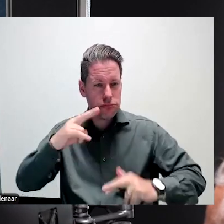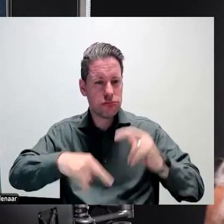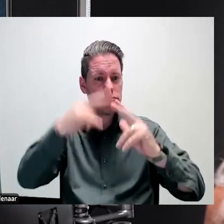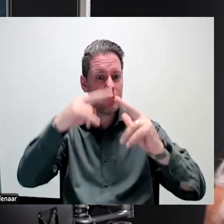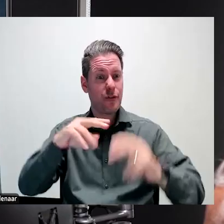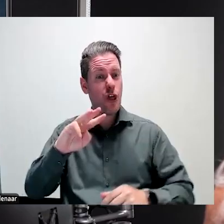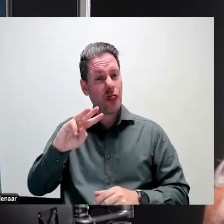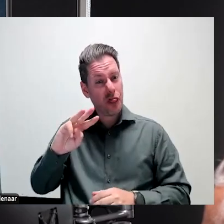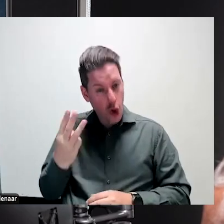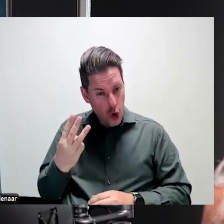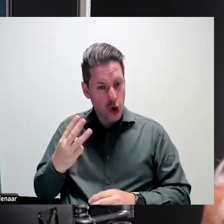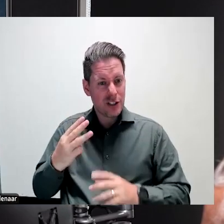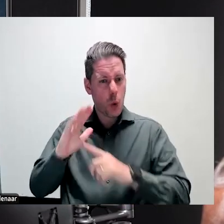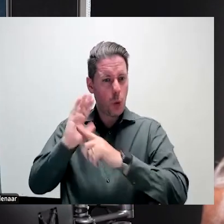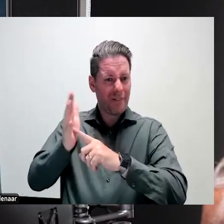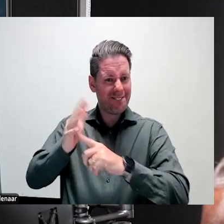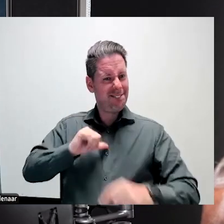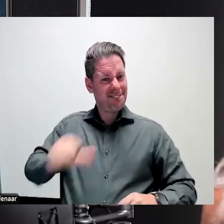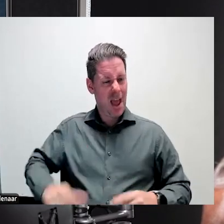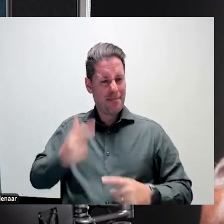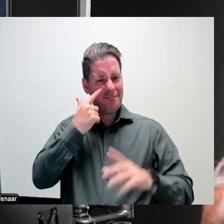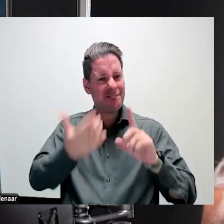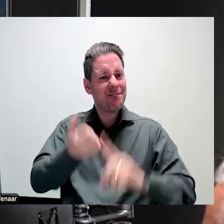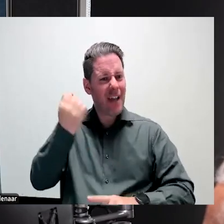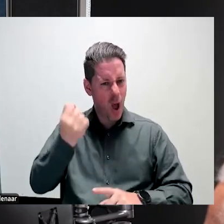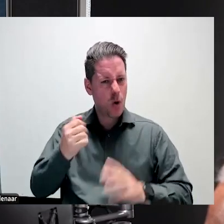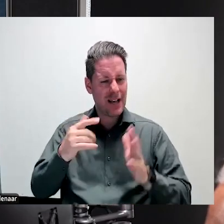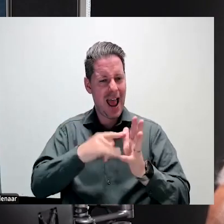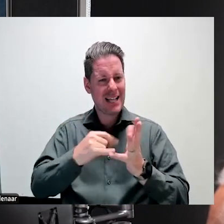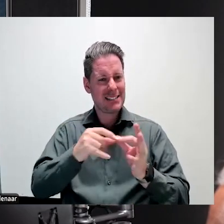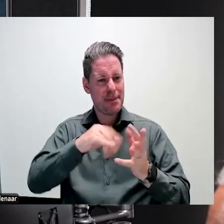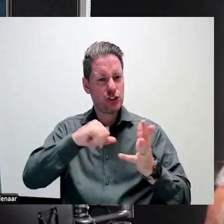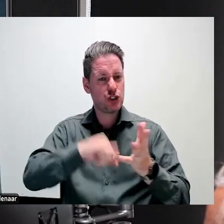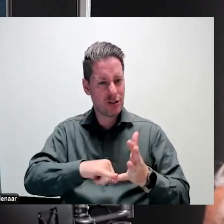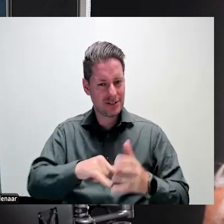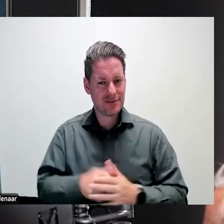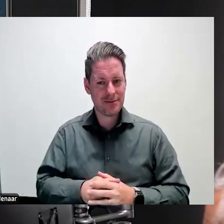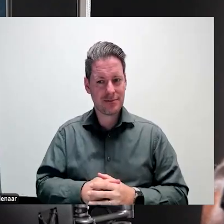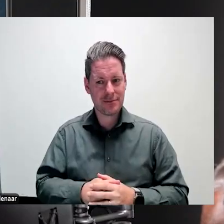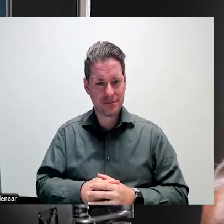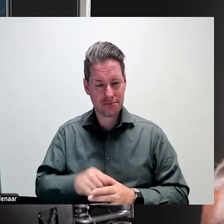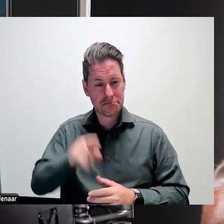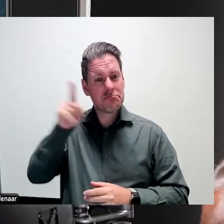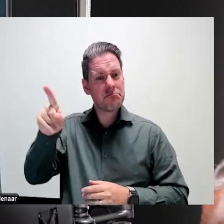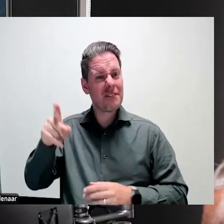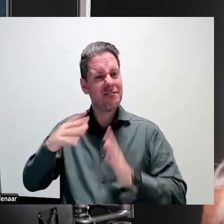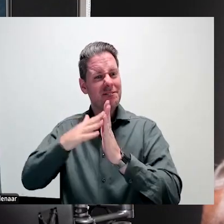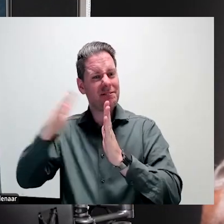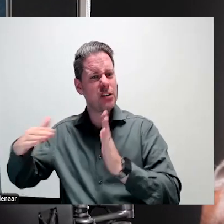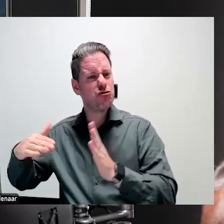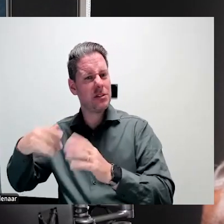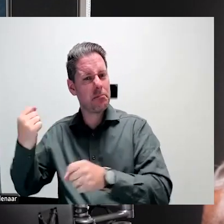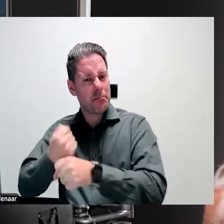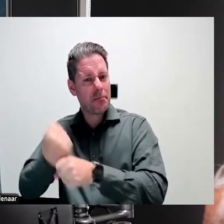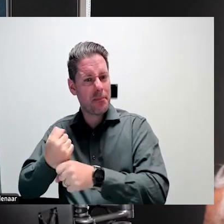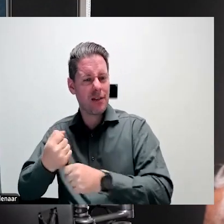the third Australian wind farm to find white asbestos in lift brake pads. Supplier Godwin alerted authorities after a